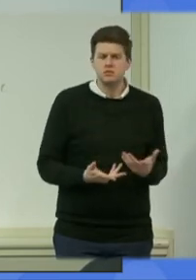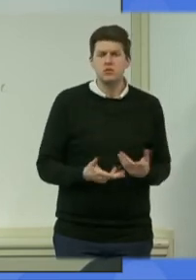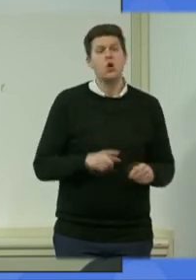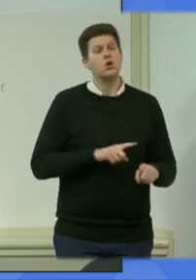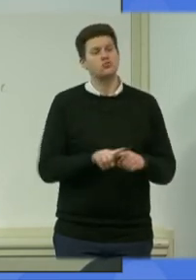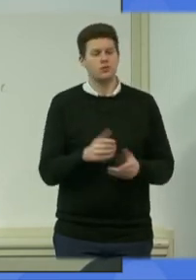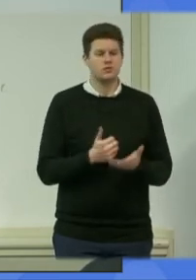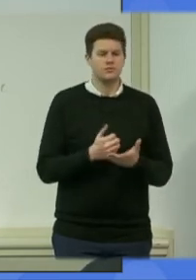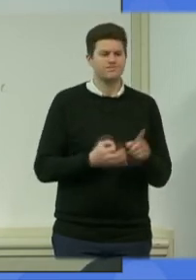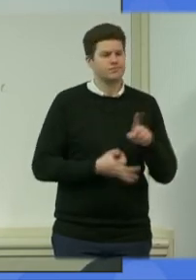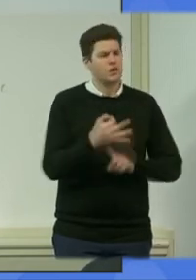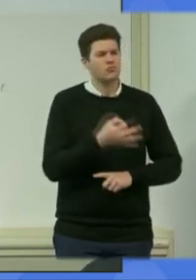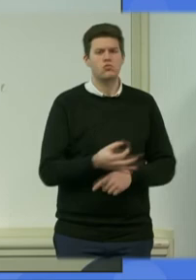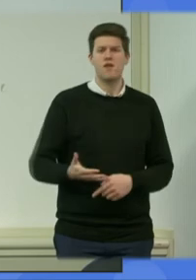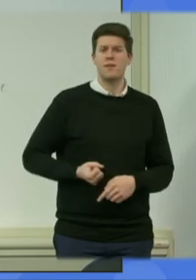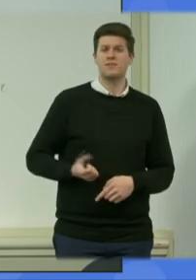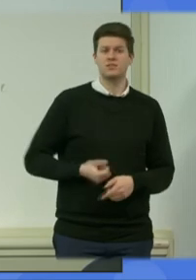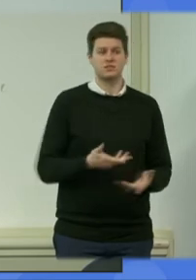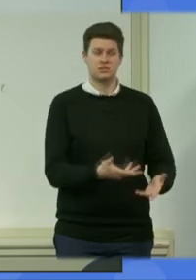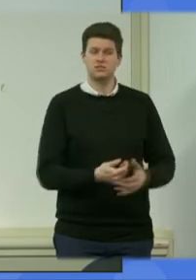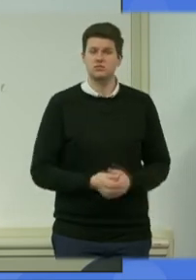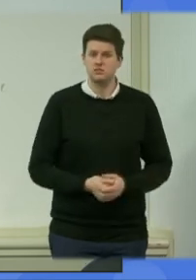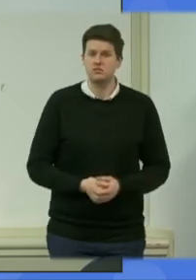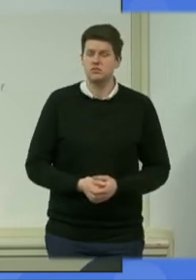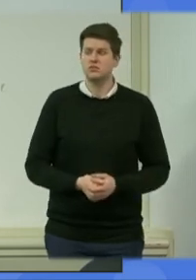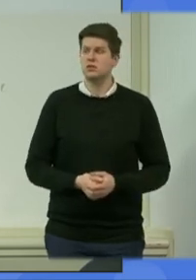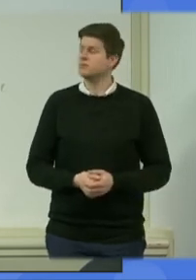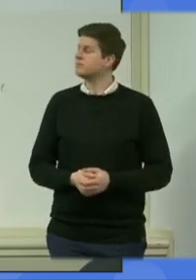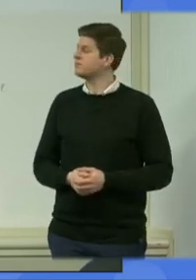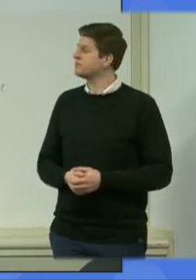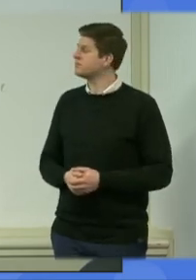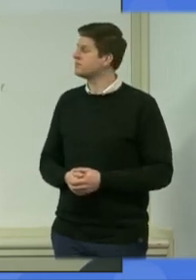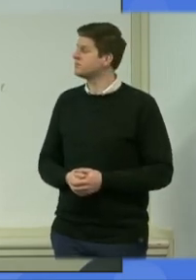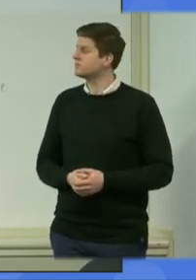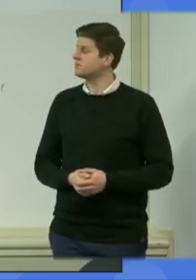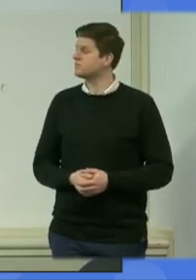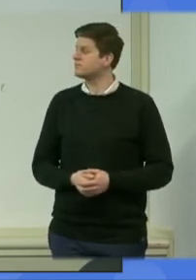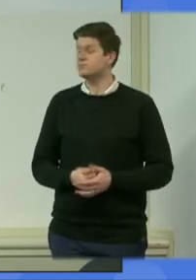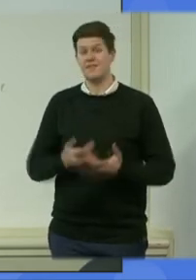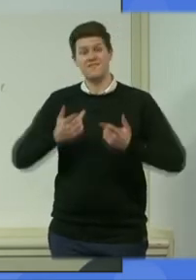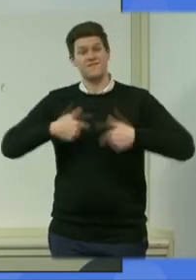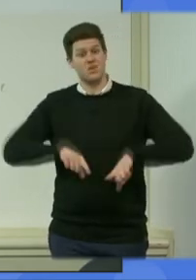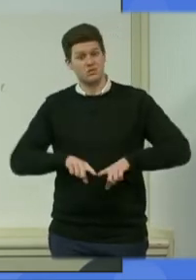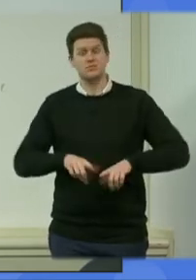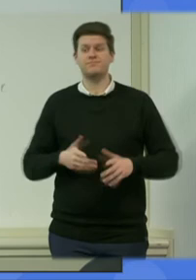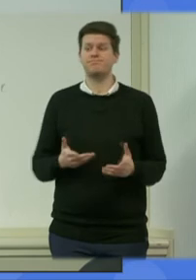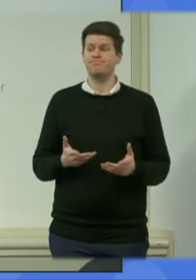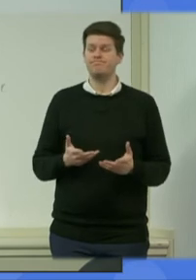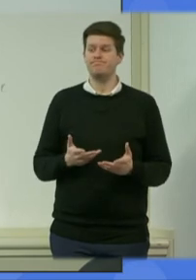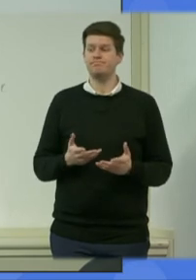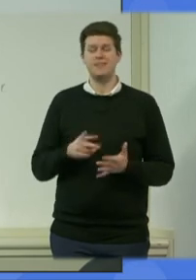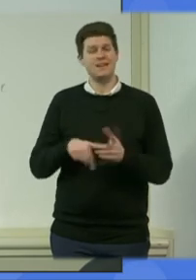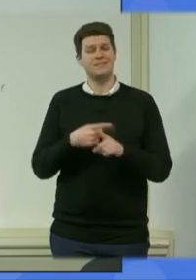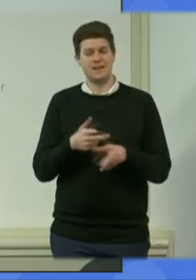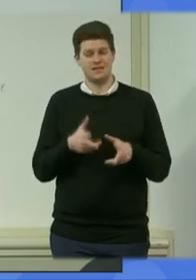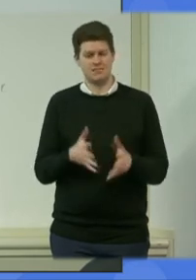can tackle poverty and inequality directly. But increasingly, for us, it's about also how can you use the tax system